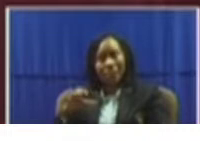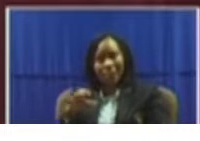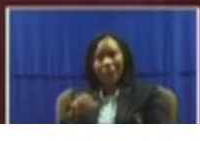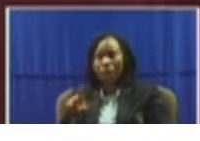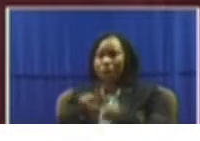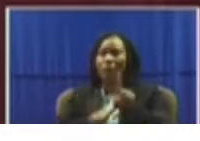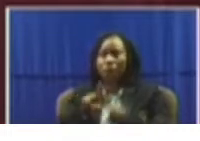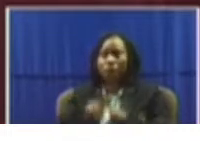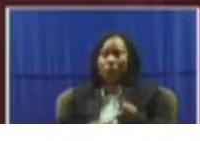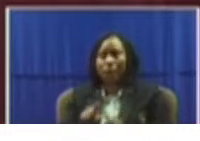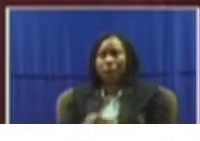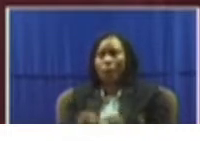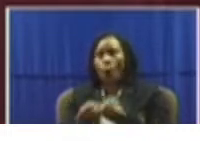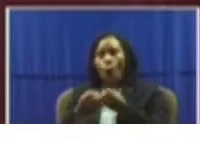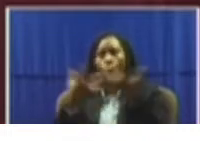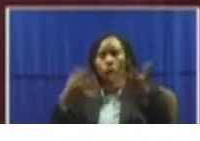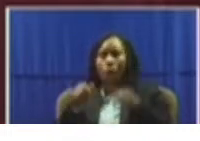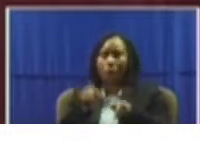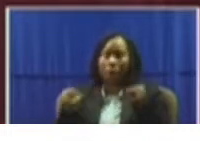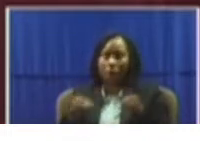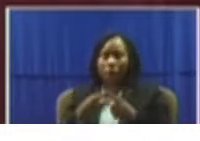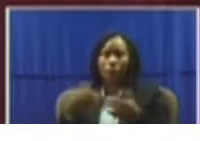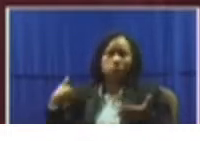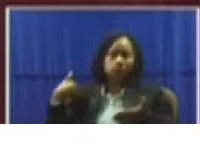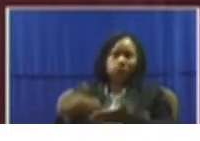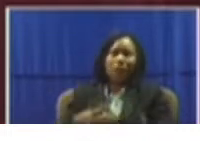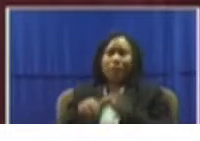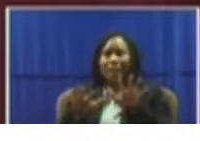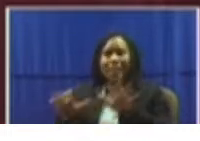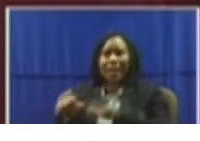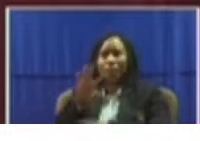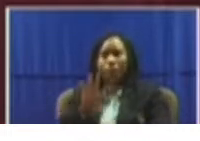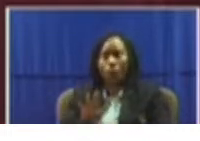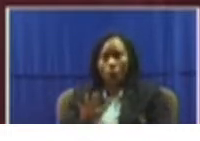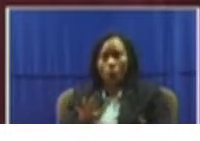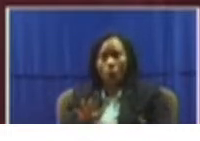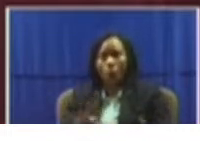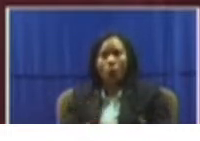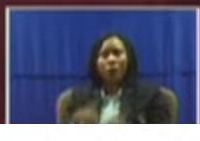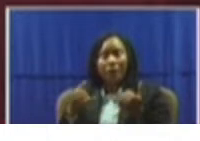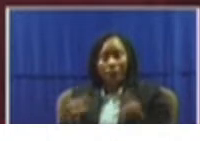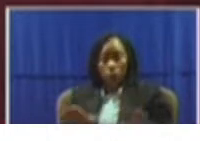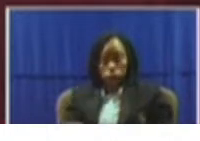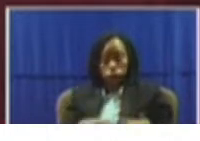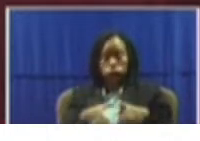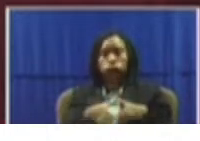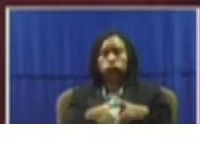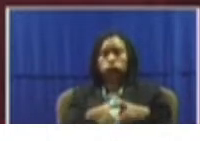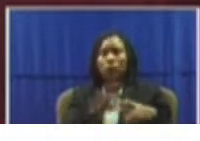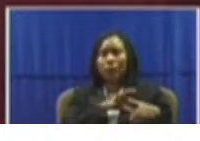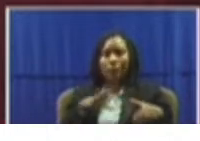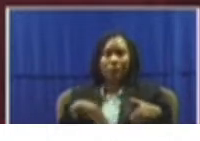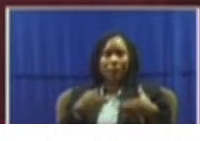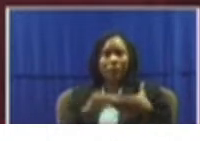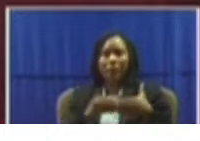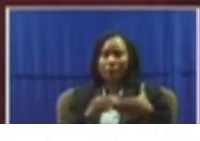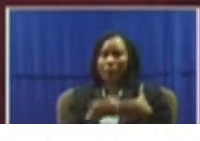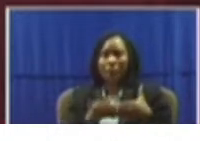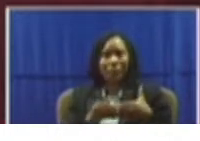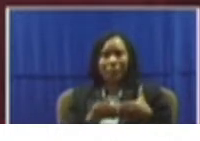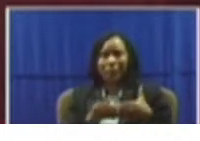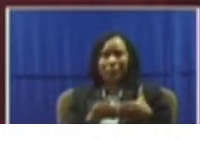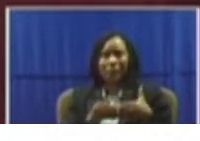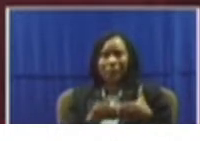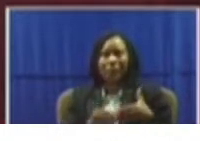this country since 1994. The current crop of cabinet members provide a practical meaning to